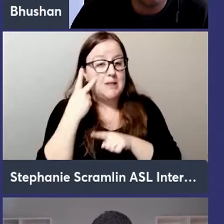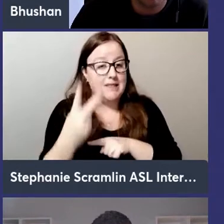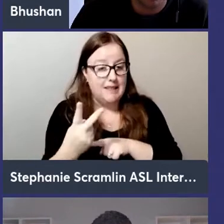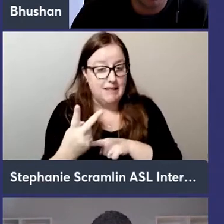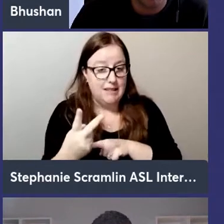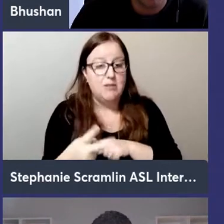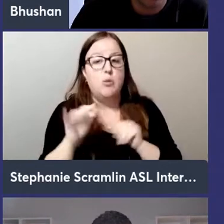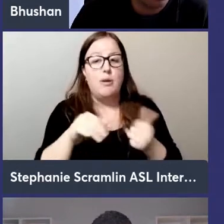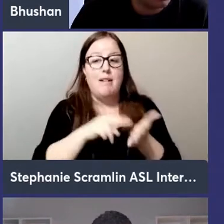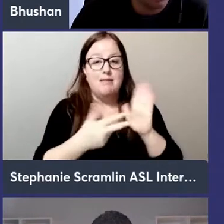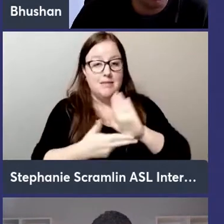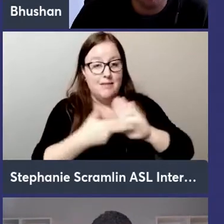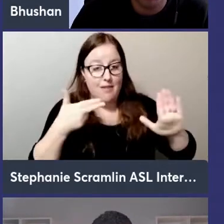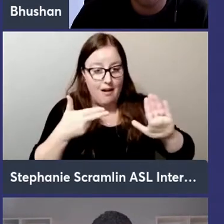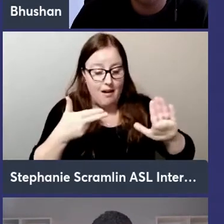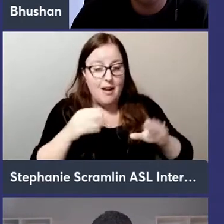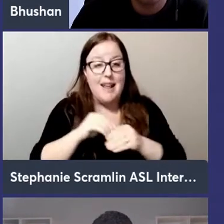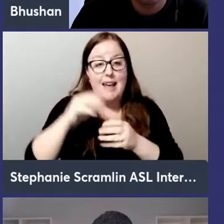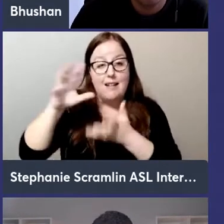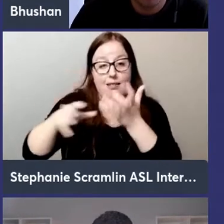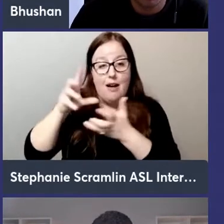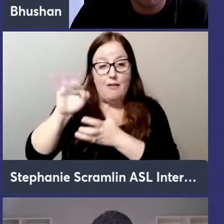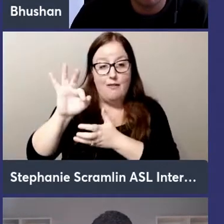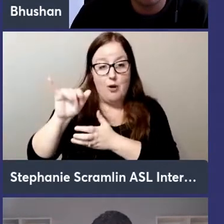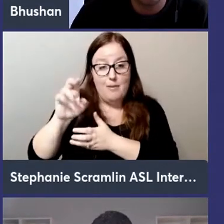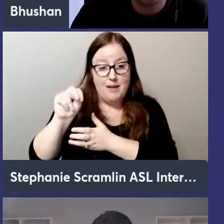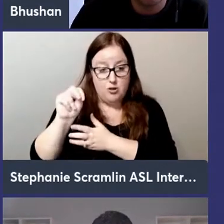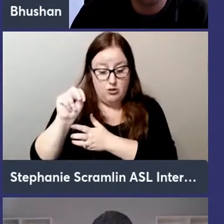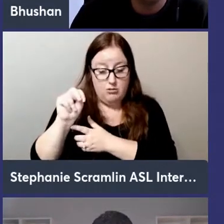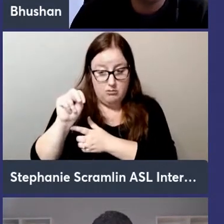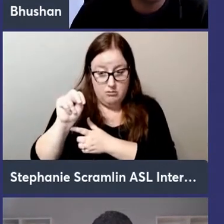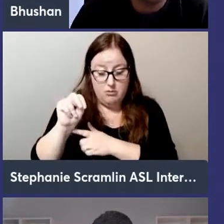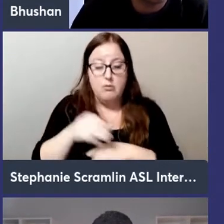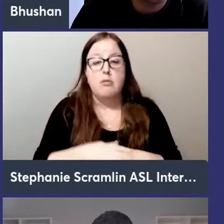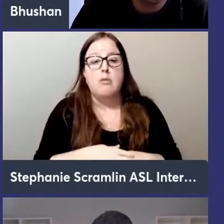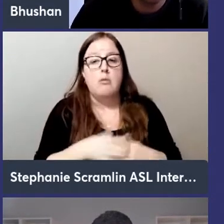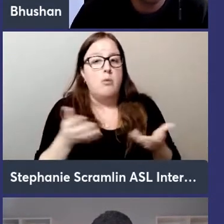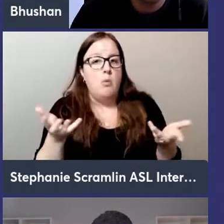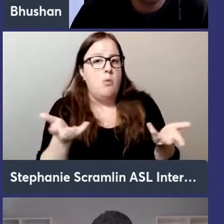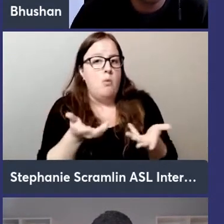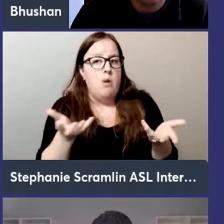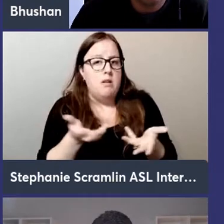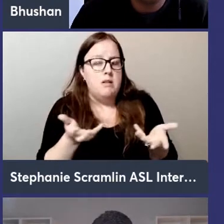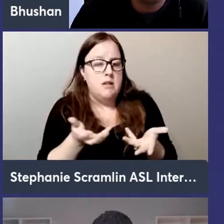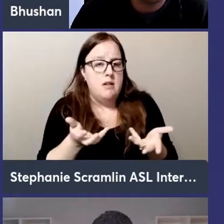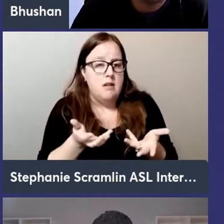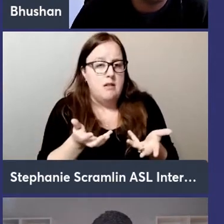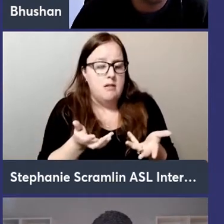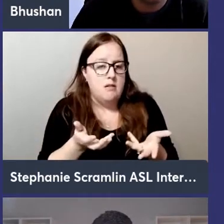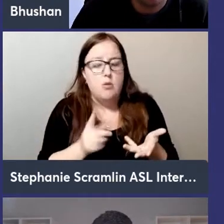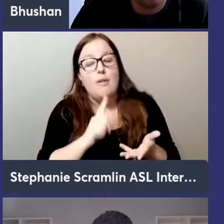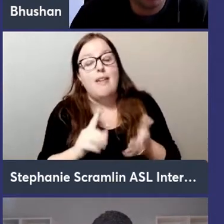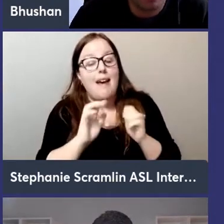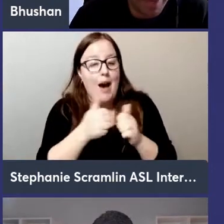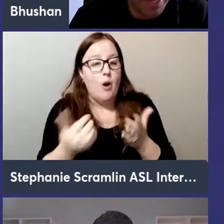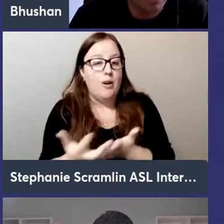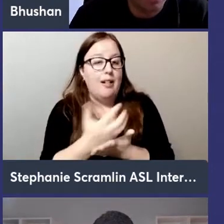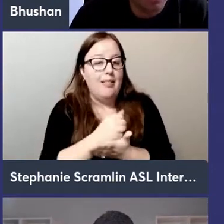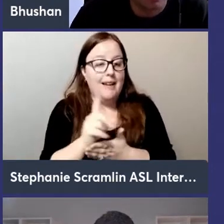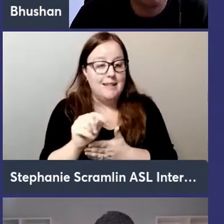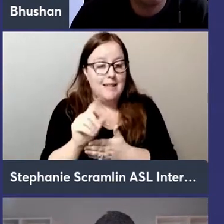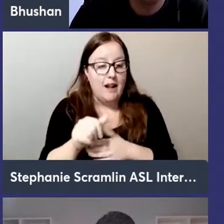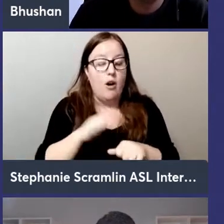also define in CloudFormation, what is the how to collect the data on the